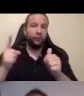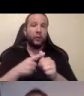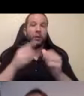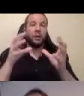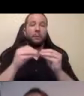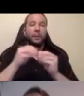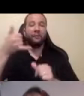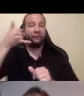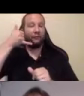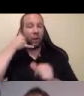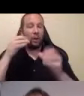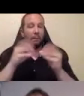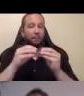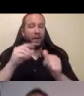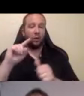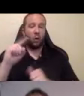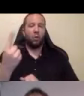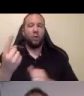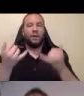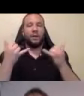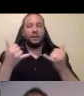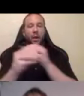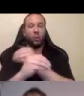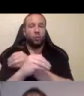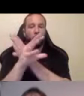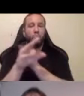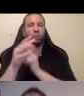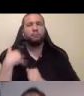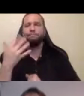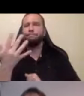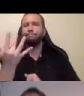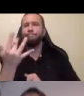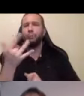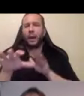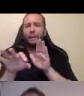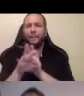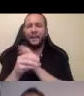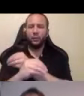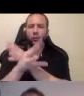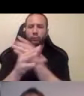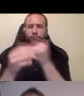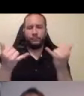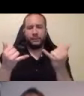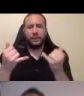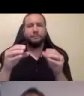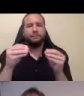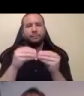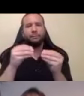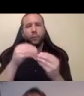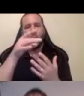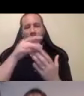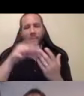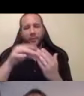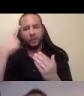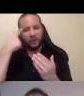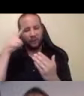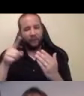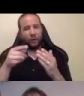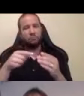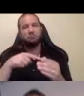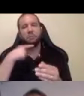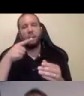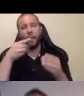one is via Zoom. We chose these approaches to provide more options for people to engage in the project. We want to make